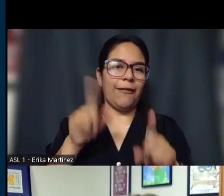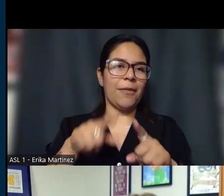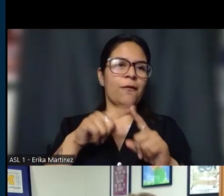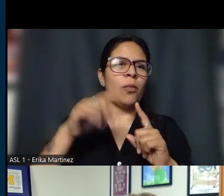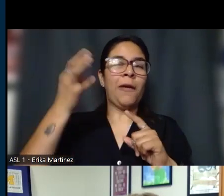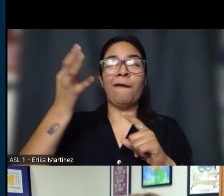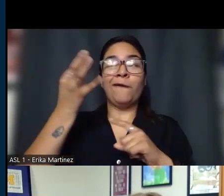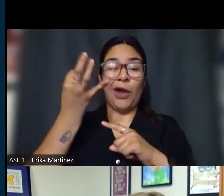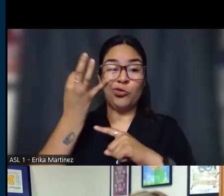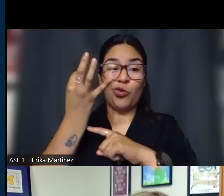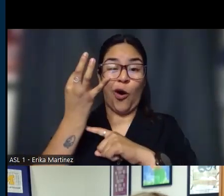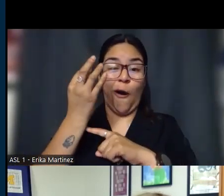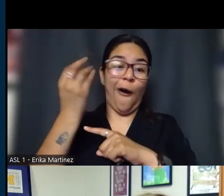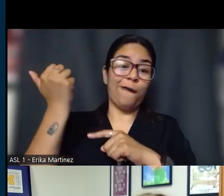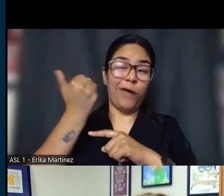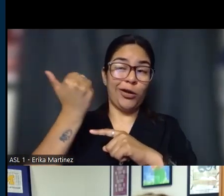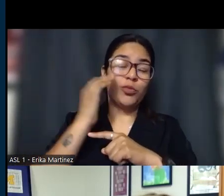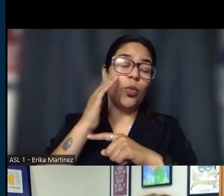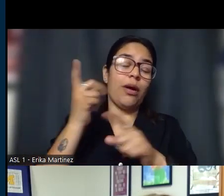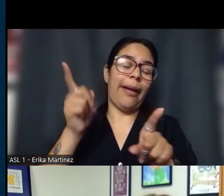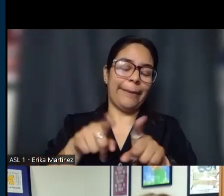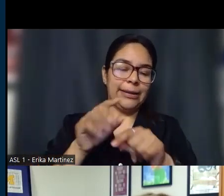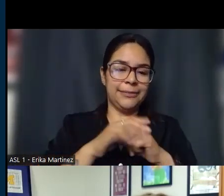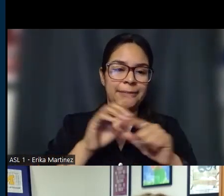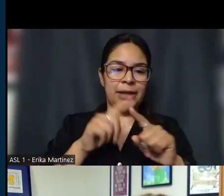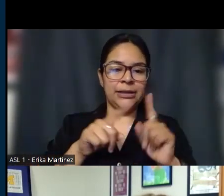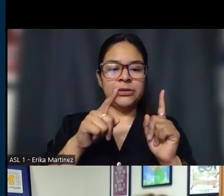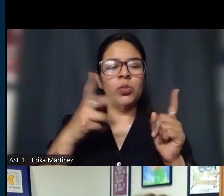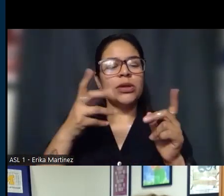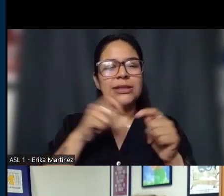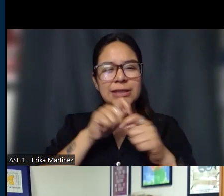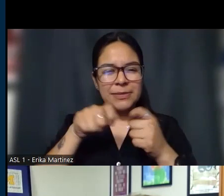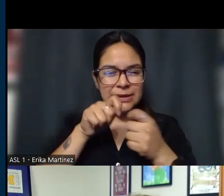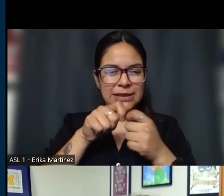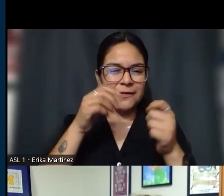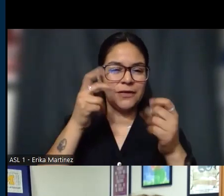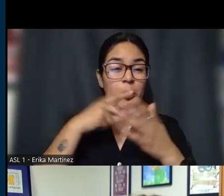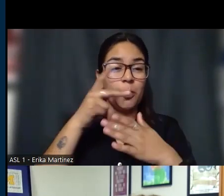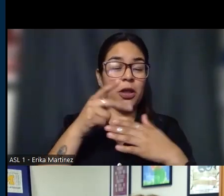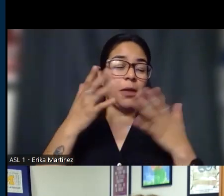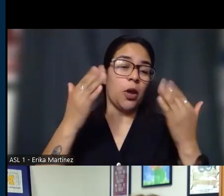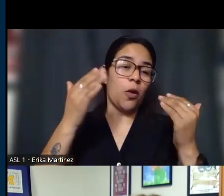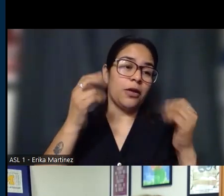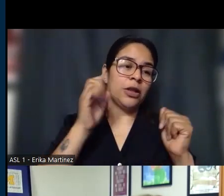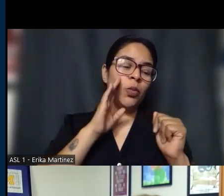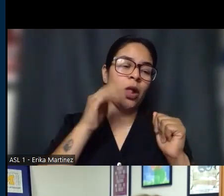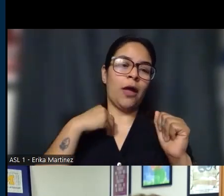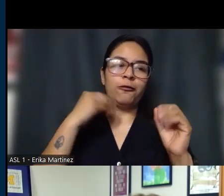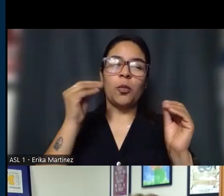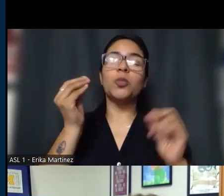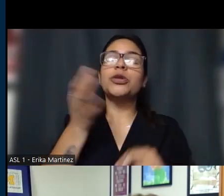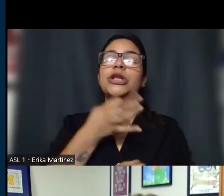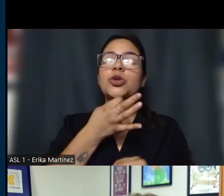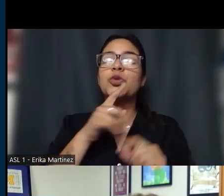funding, and then highlighting 4 programs, specific programs that may be of interest. And do you want me to